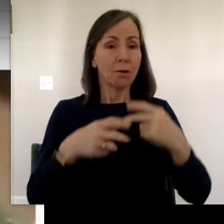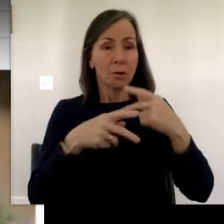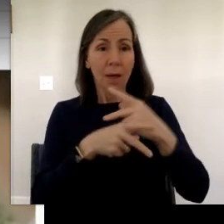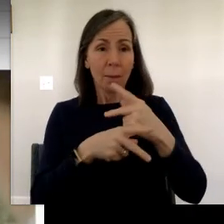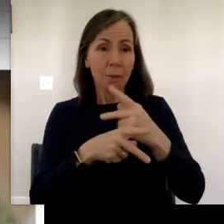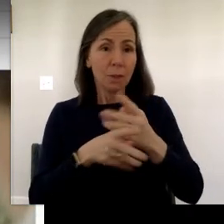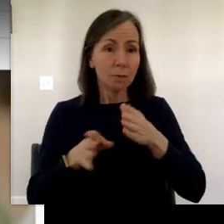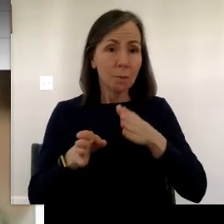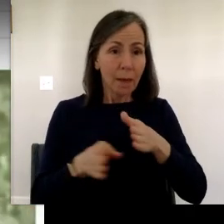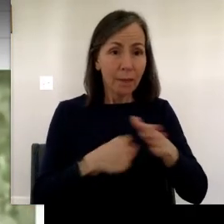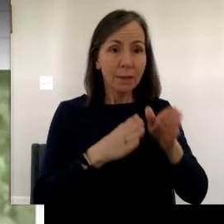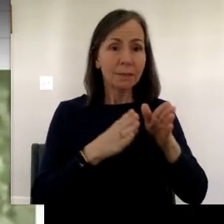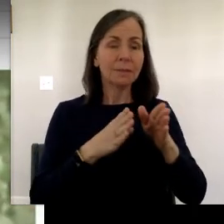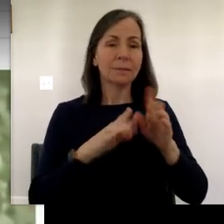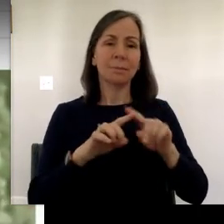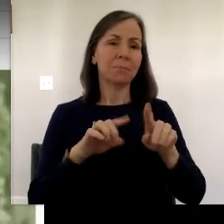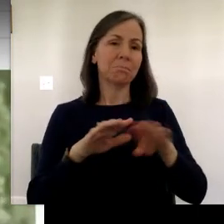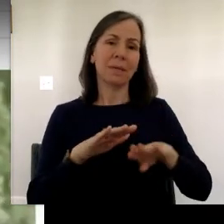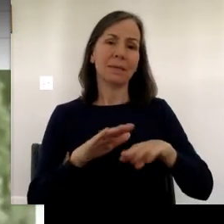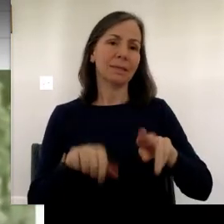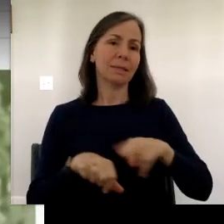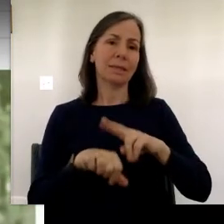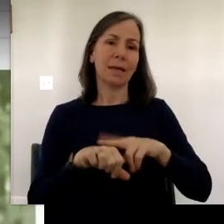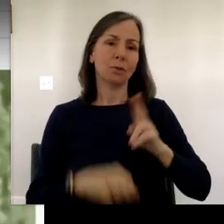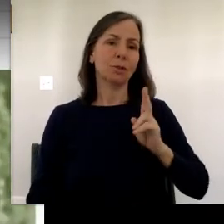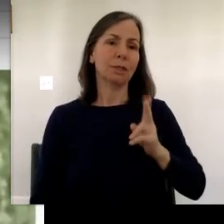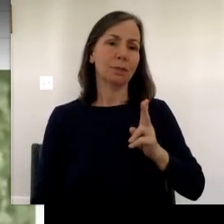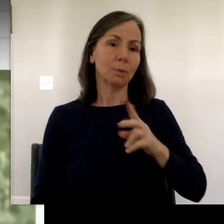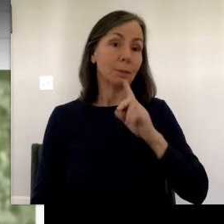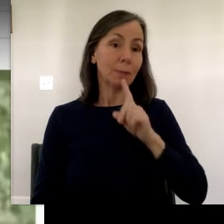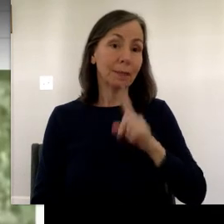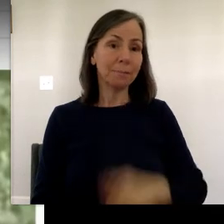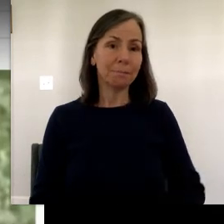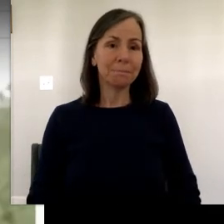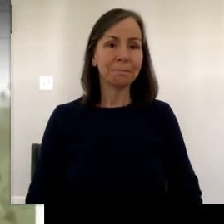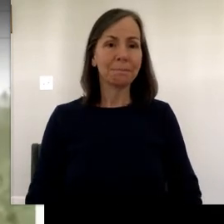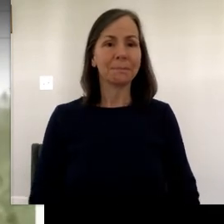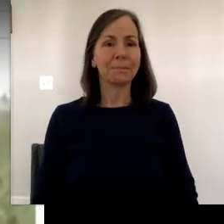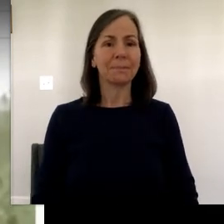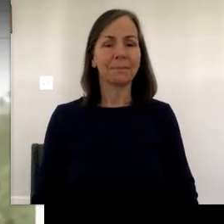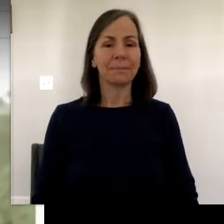but we're just doing basic natural history, really.